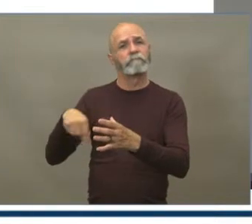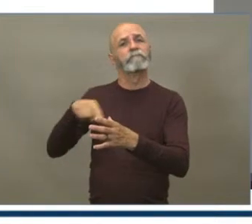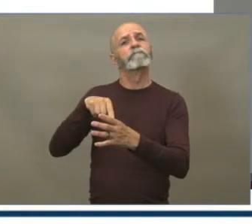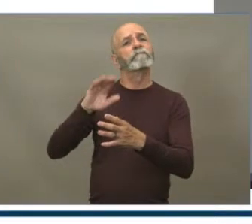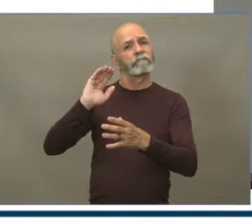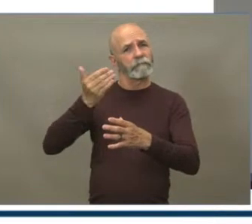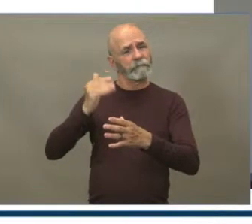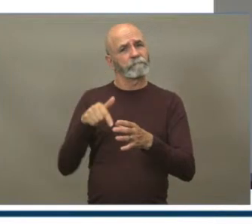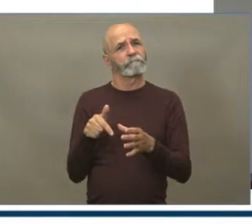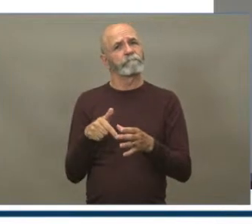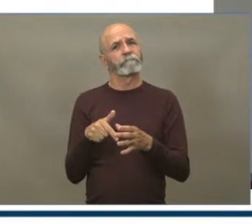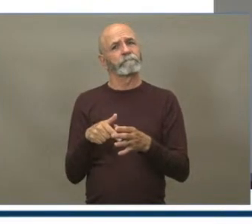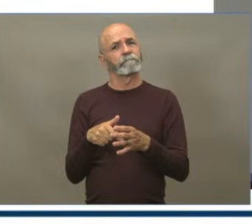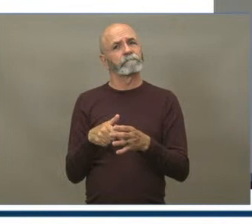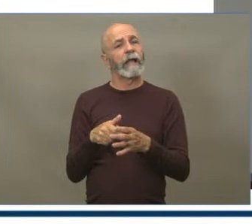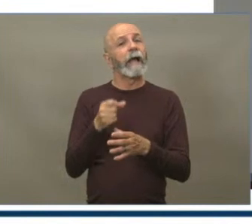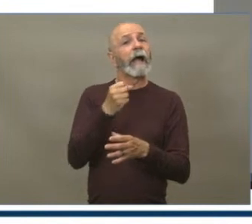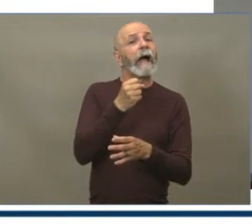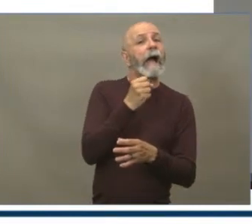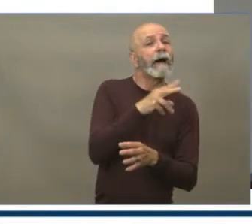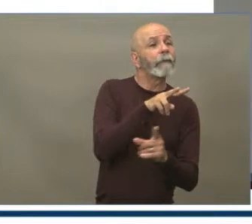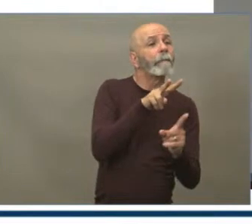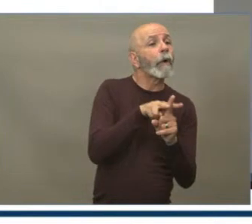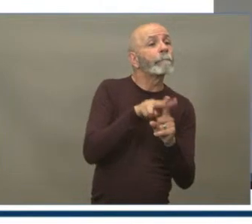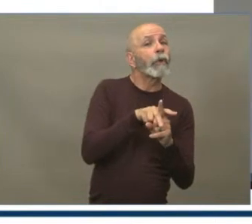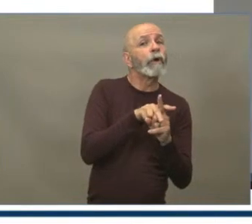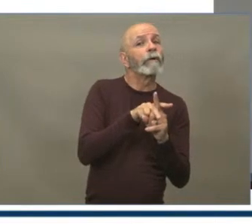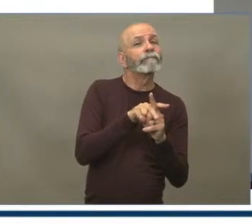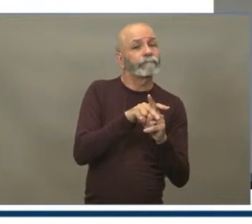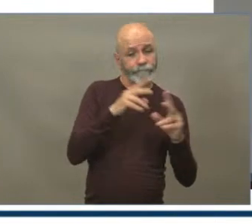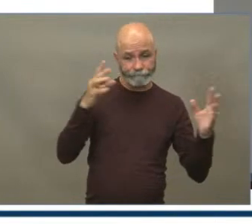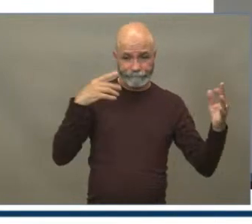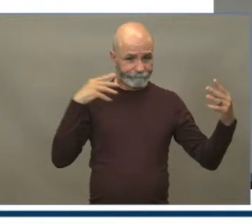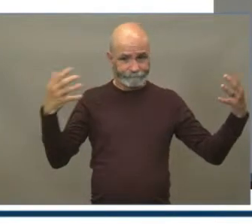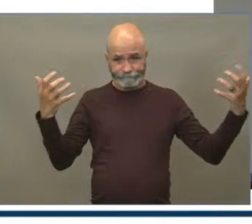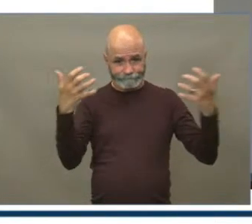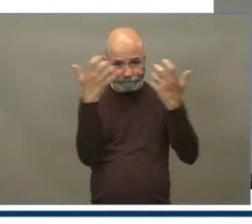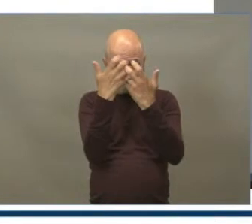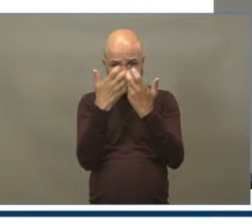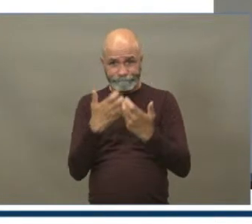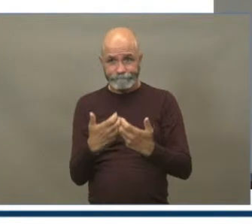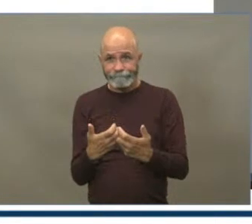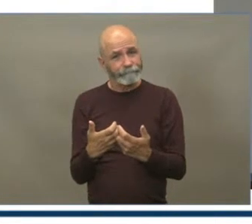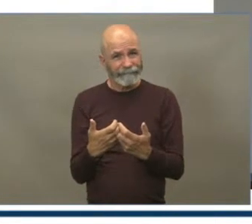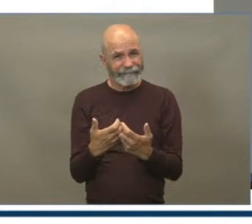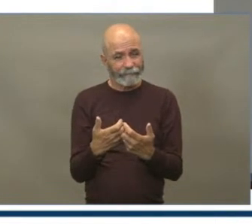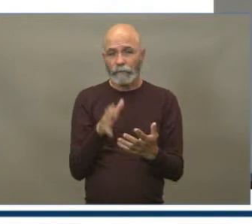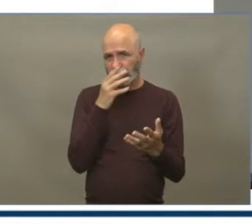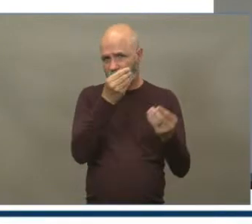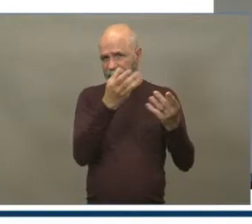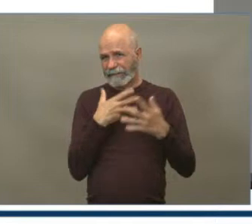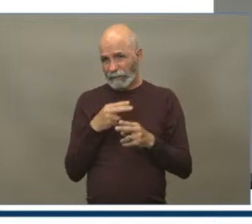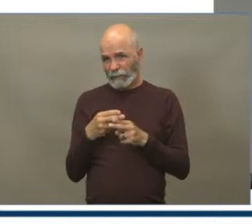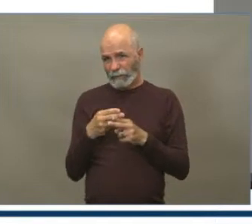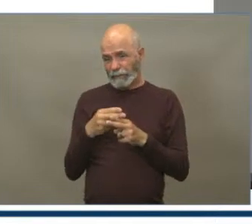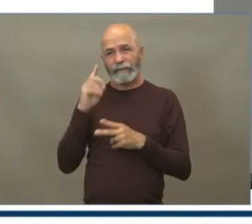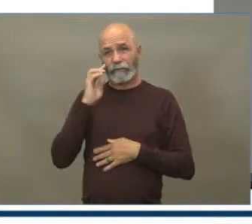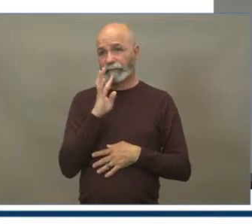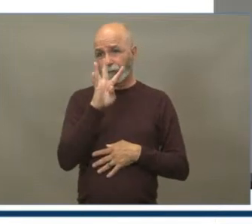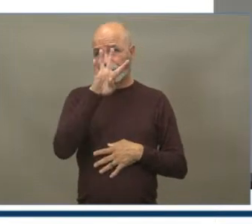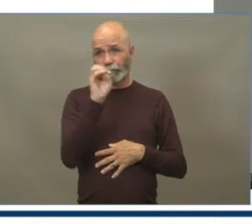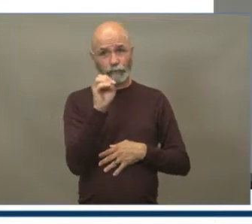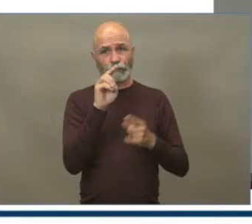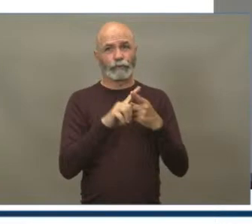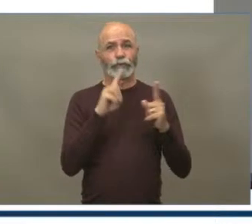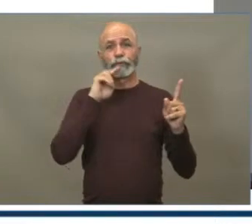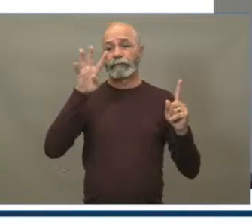matched it up with a number of appointments that are already booked, and so soon we're looking at opening up to the 40 to 44-year-olds. So we're